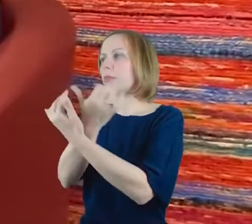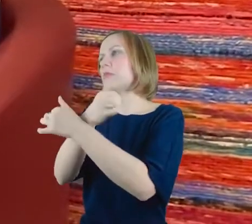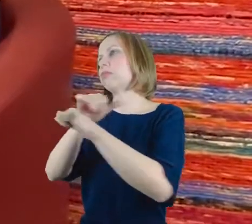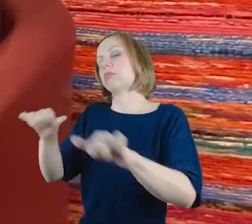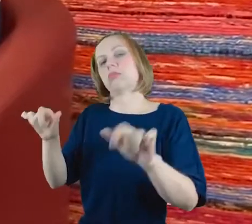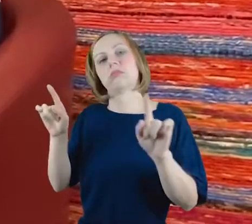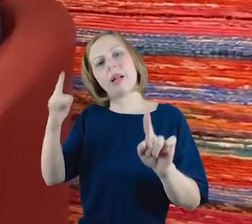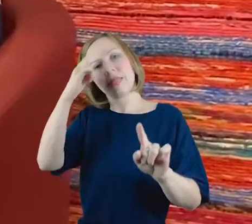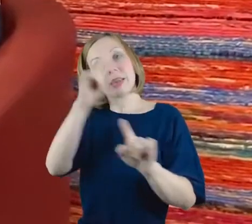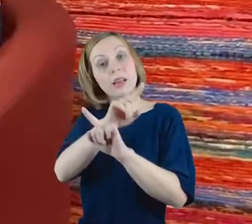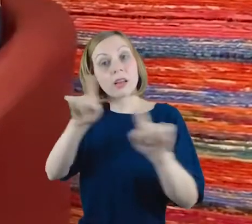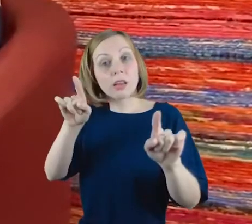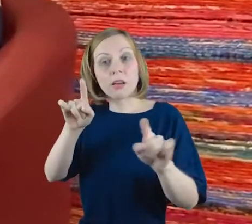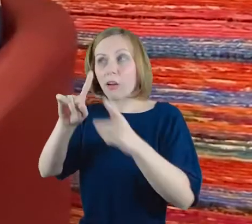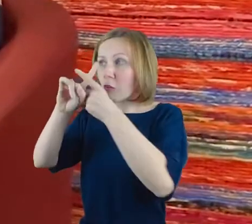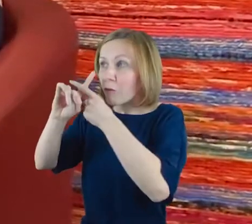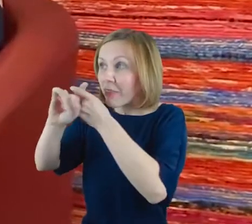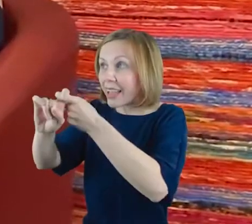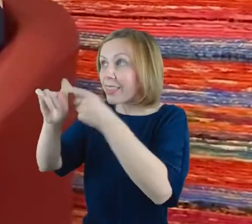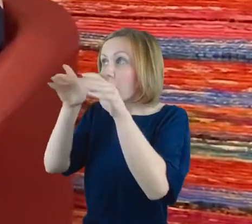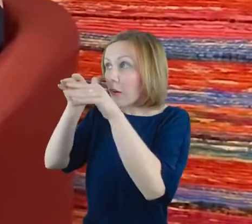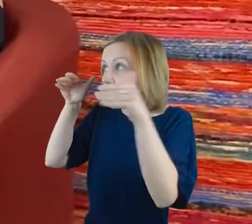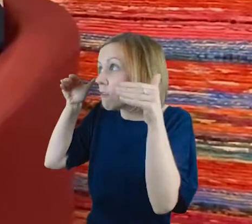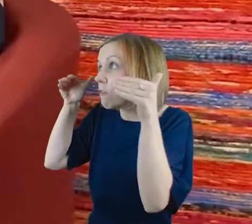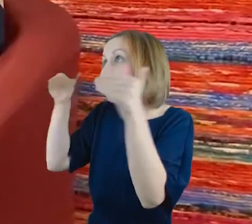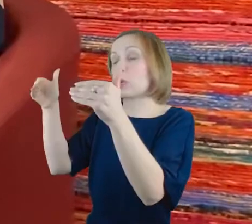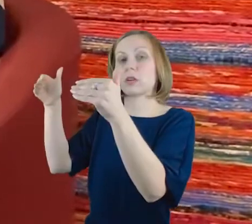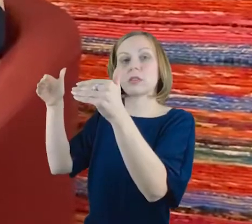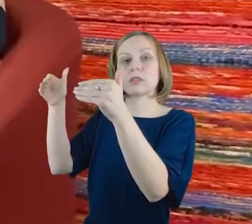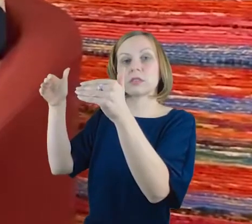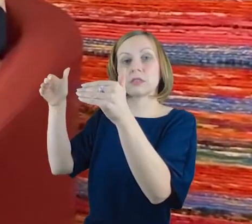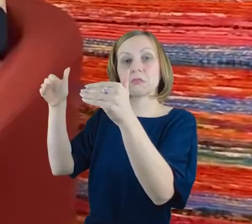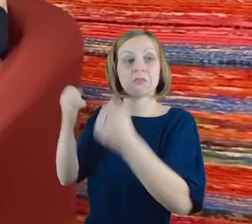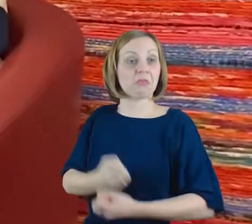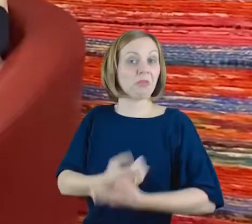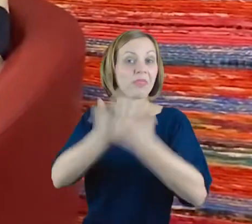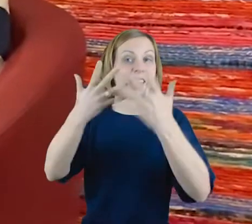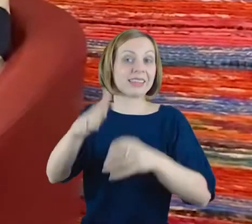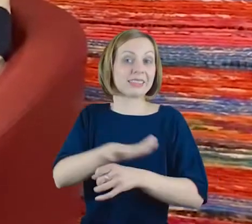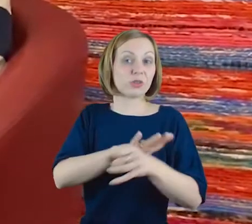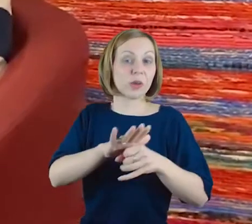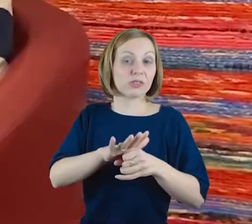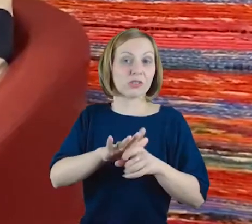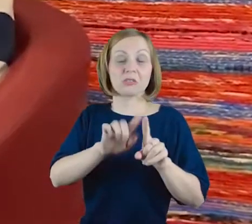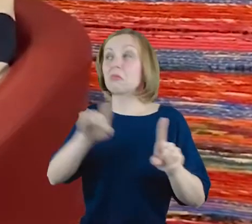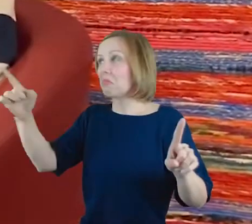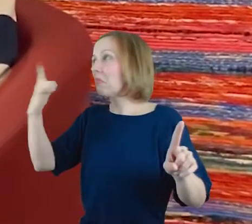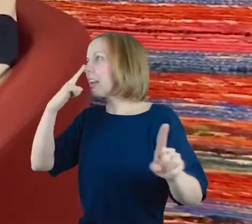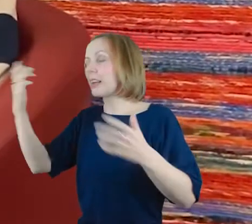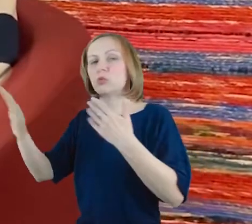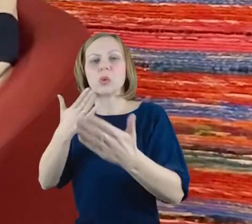faith, keep focused and stay focused on him, then whatever your situation is never going to be too great for